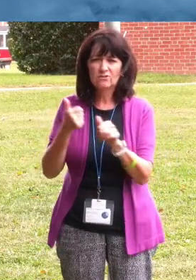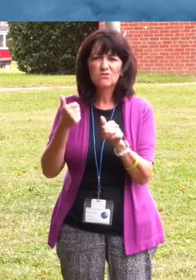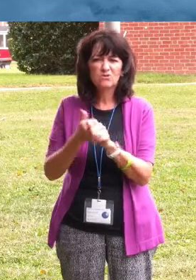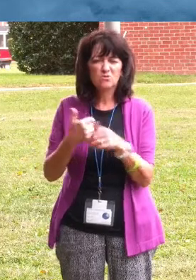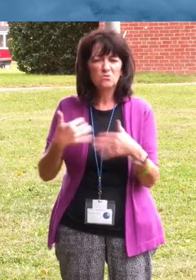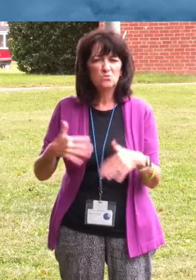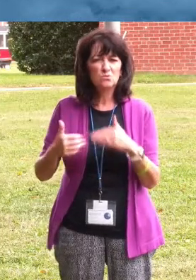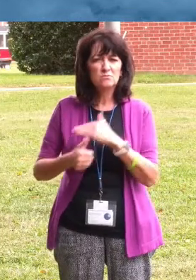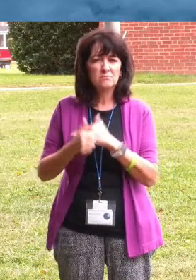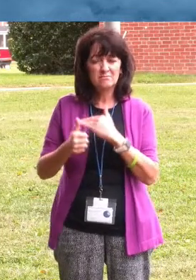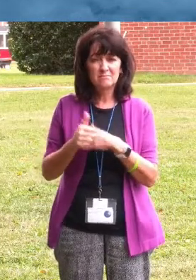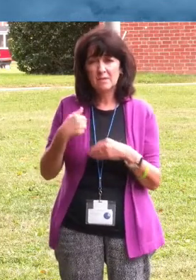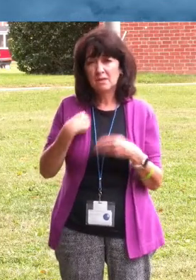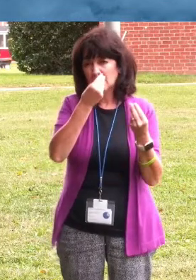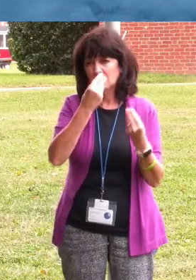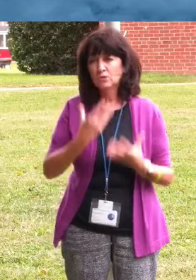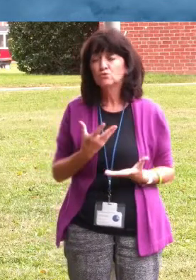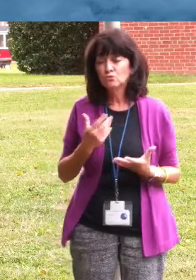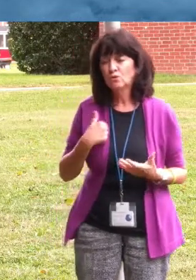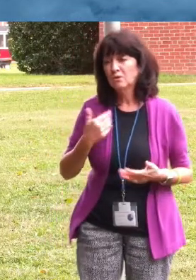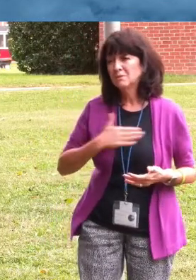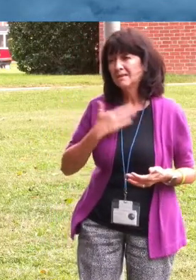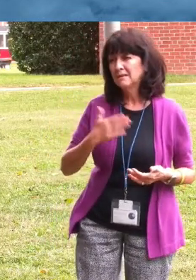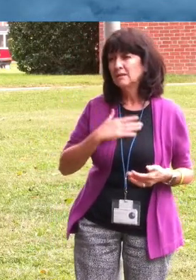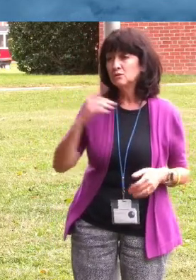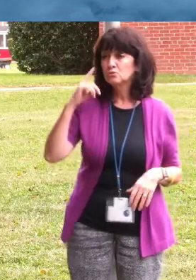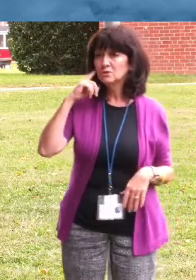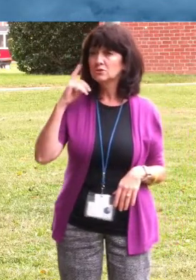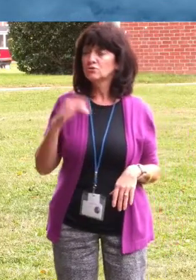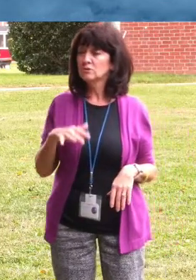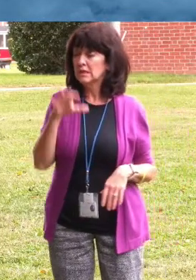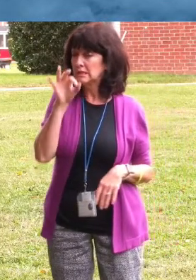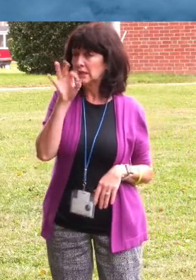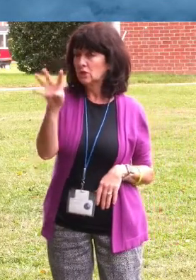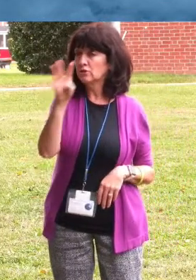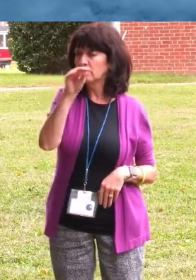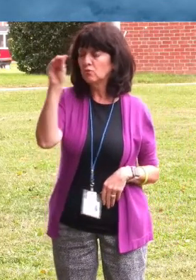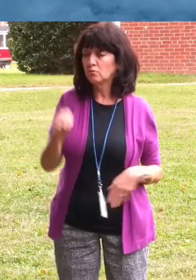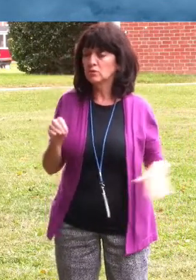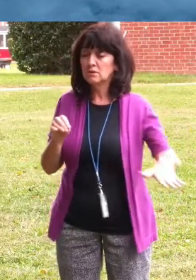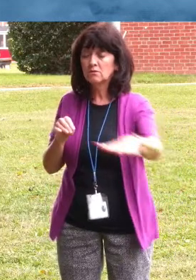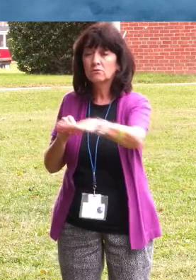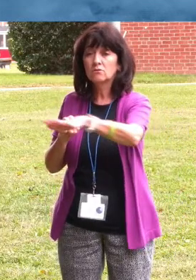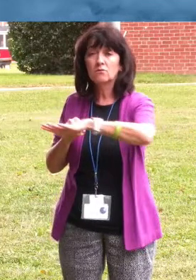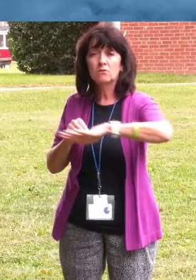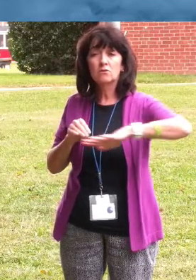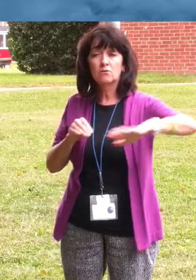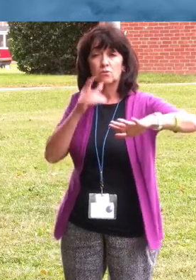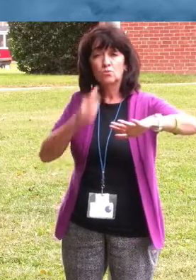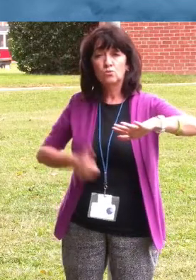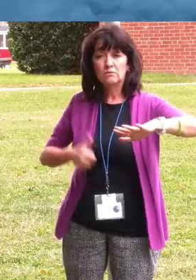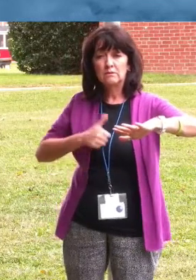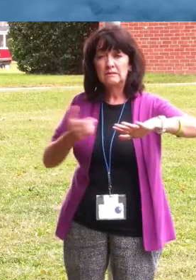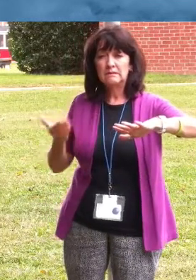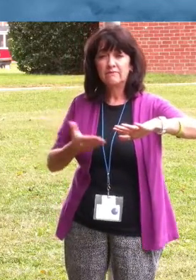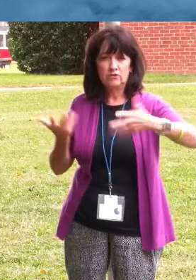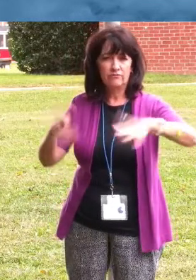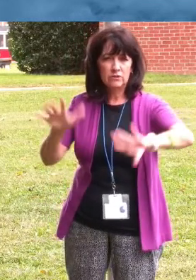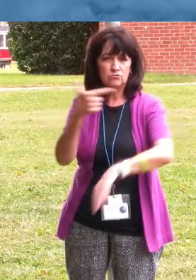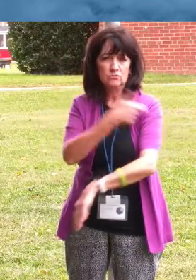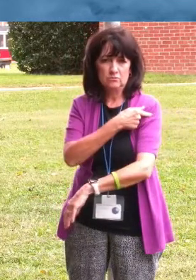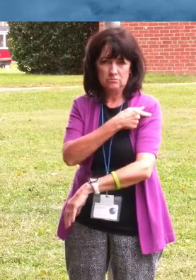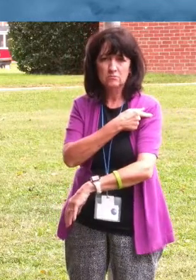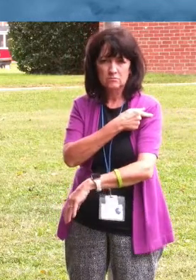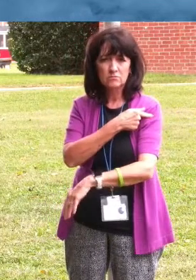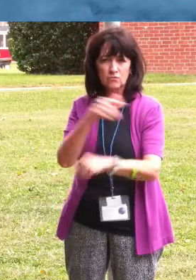told, glad to hear that 94% of the residents are fully vaccinated